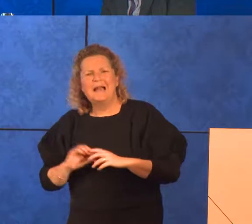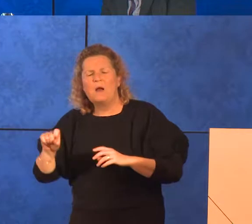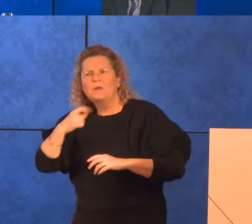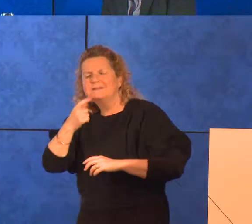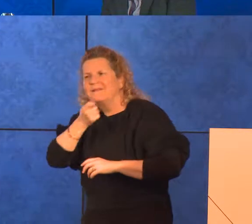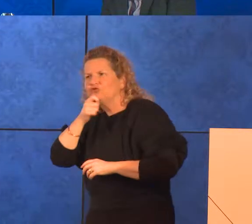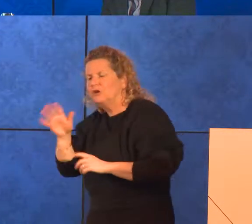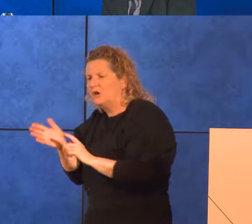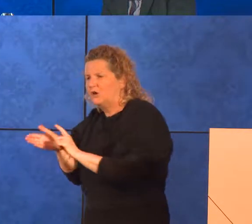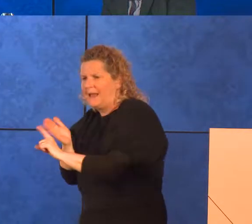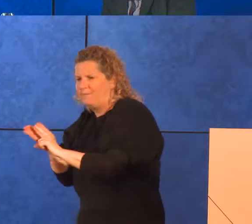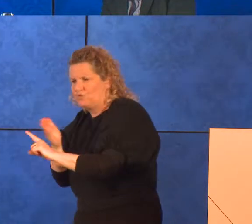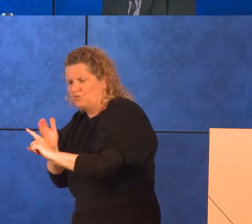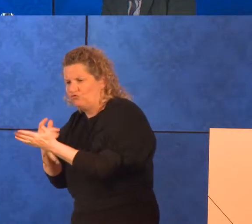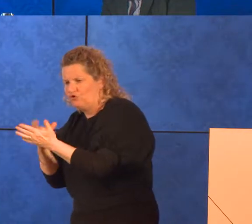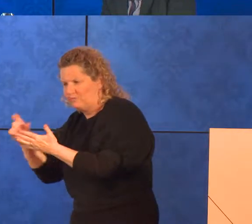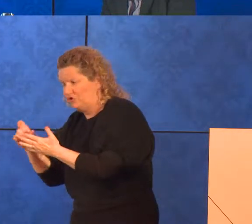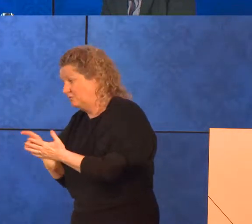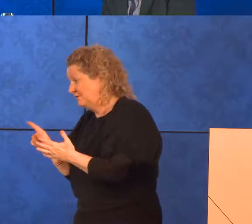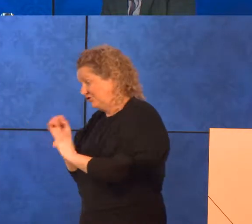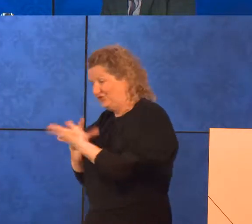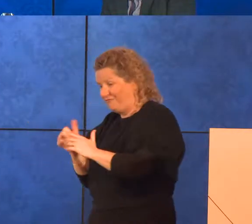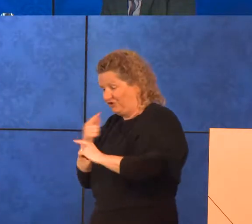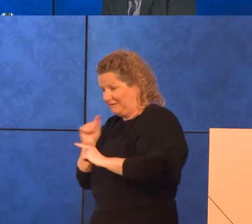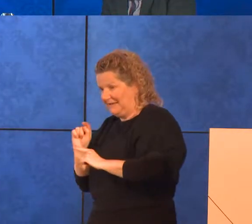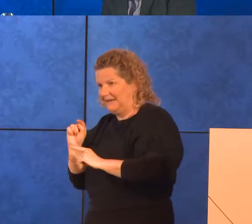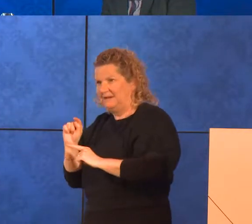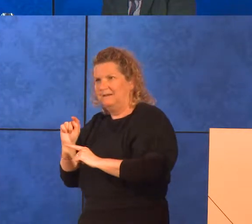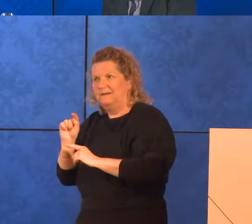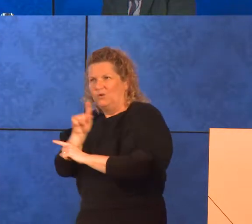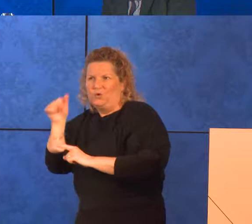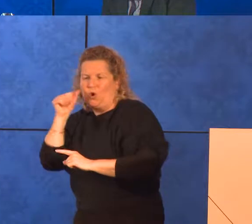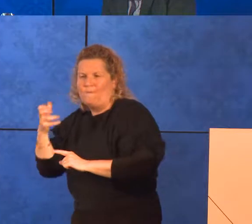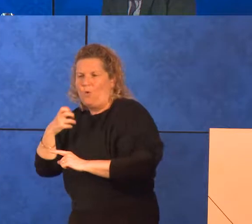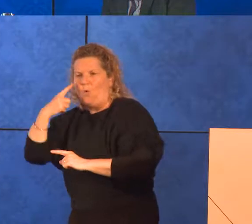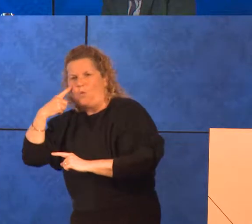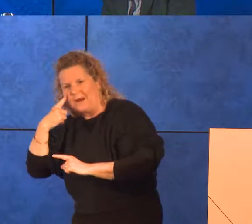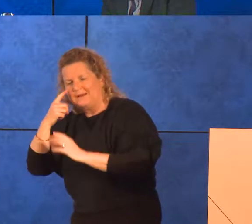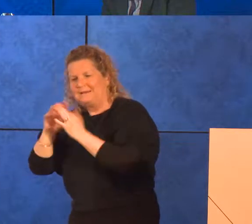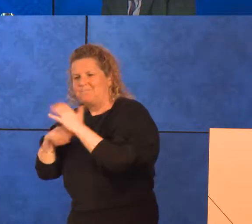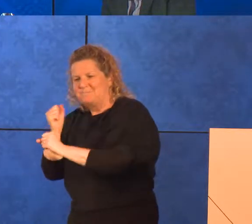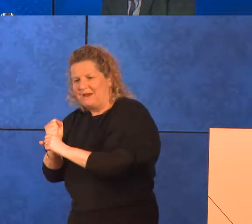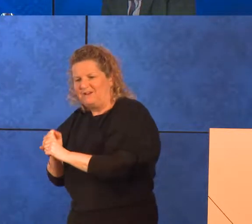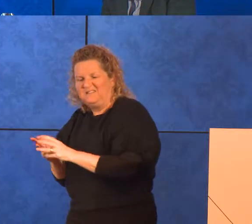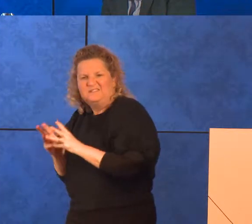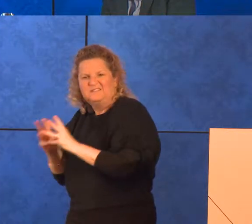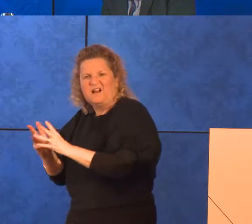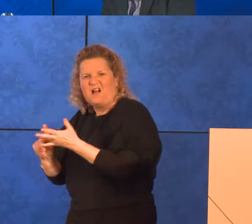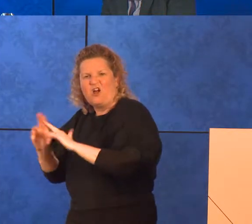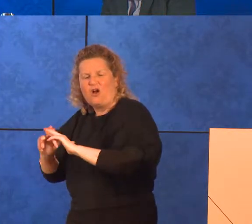Commission, as Gerard has mentioned, did involve, as we all know, more of a witness-bearing style of